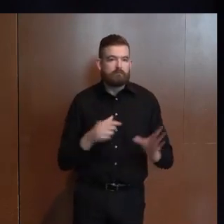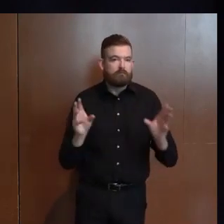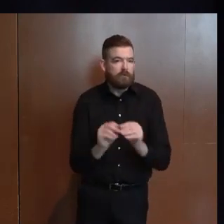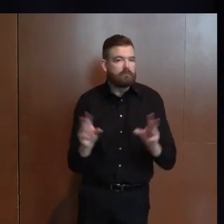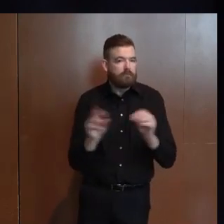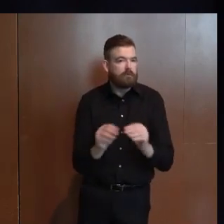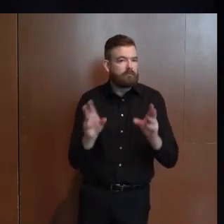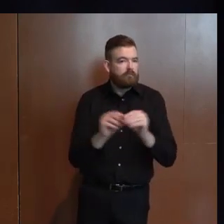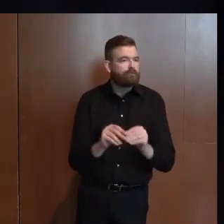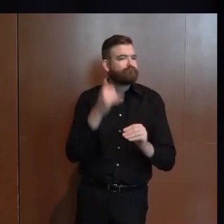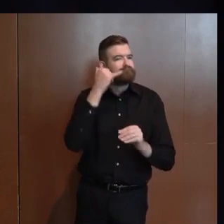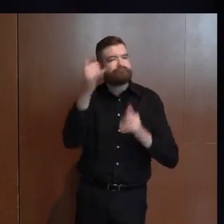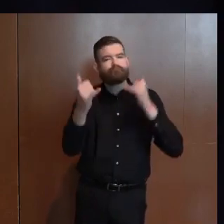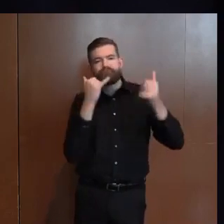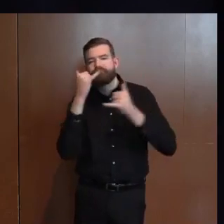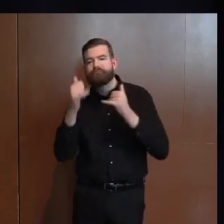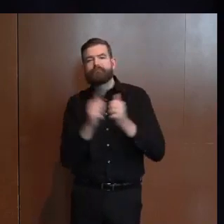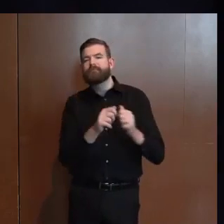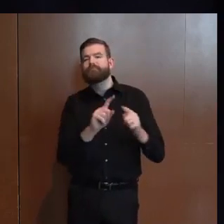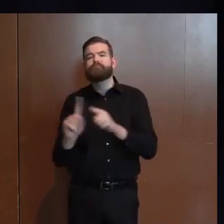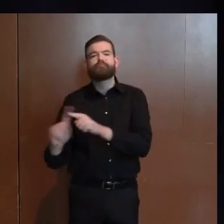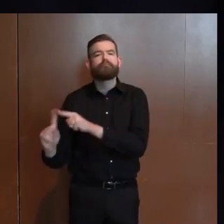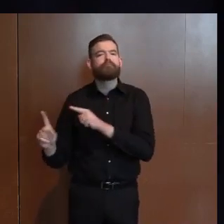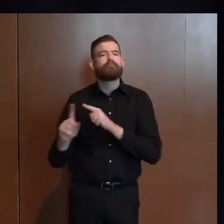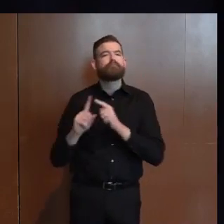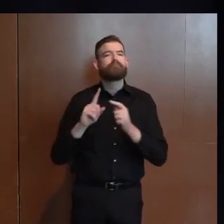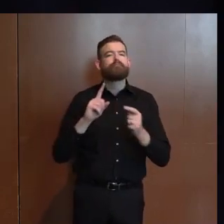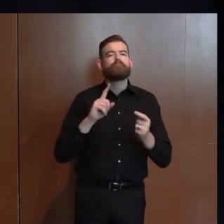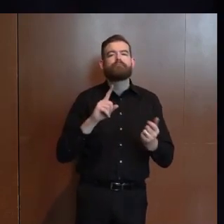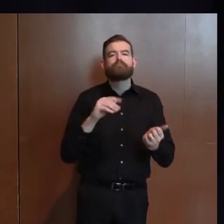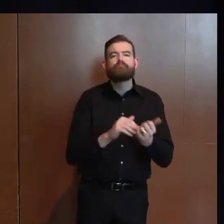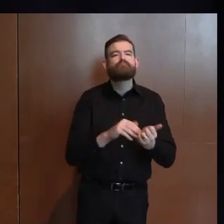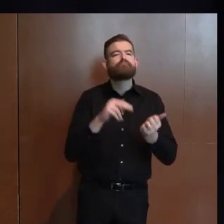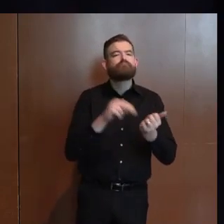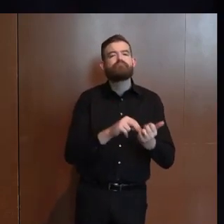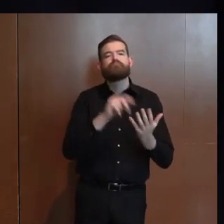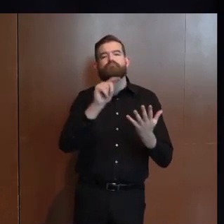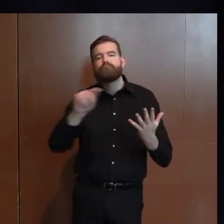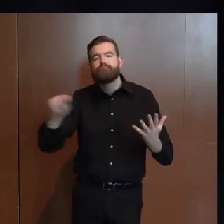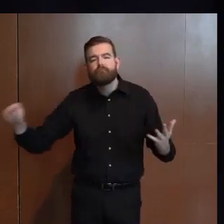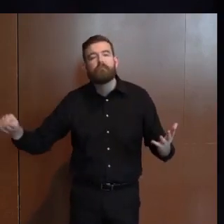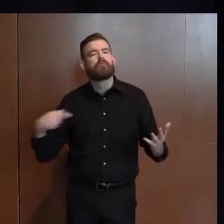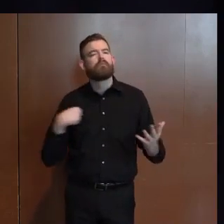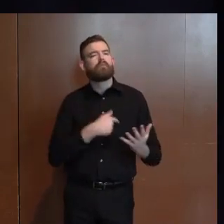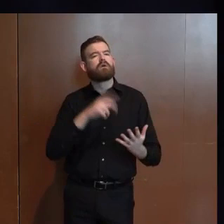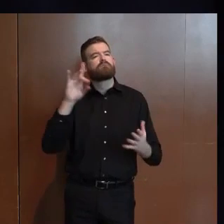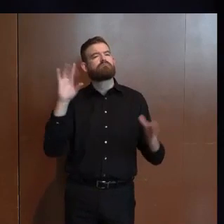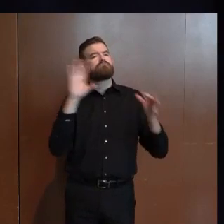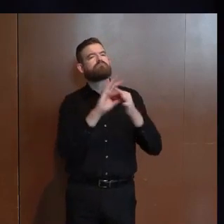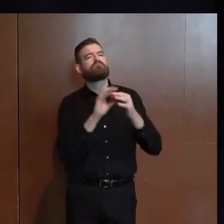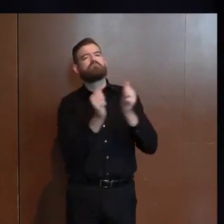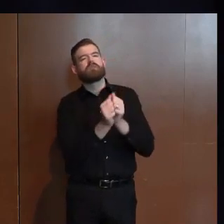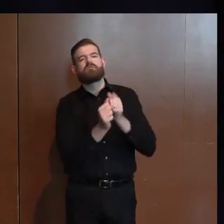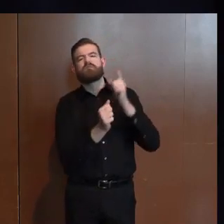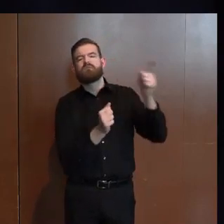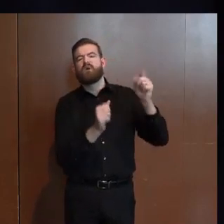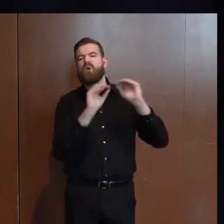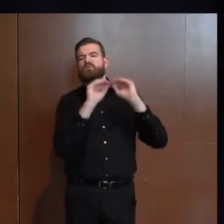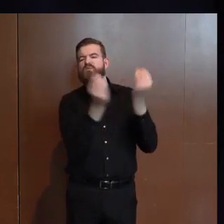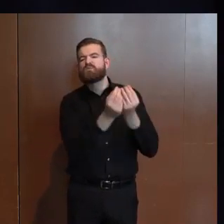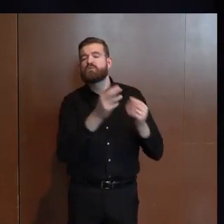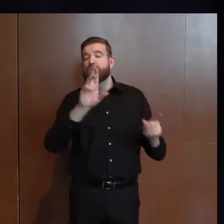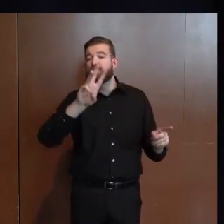of providers. Today, we partnered with the Nicholson Foundation, Robert Wood Johnson Medical School, and the